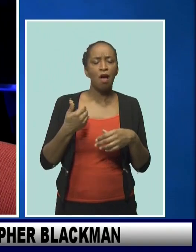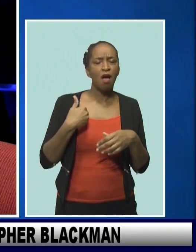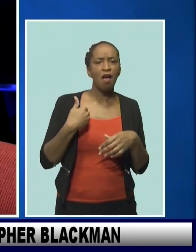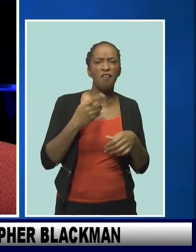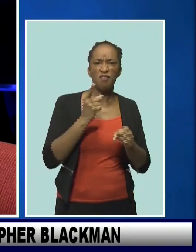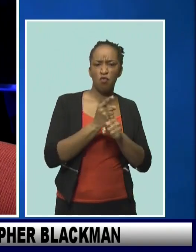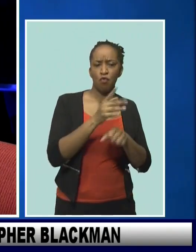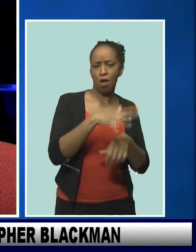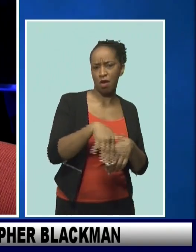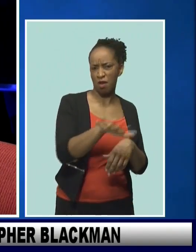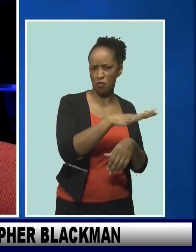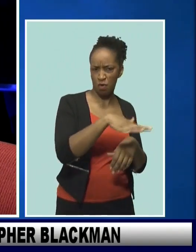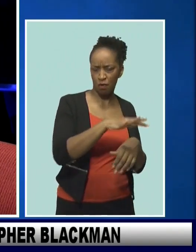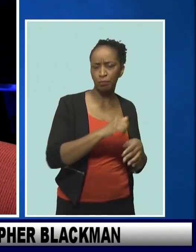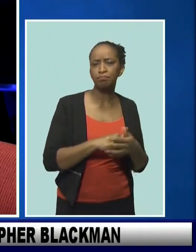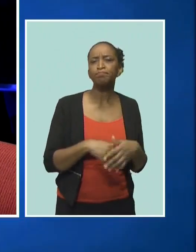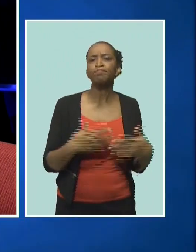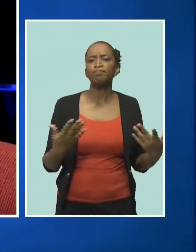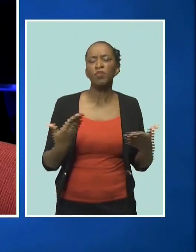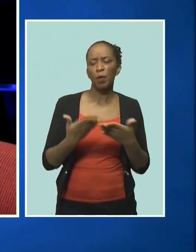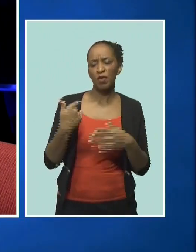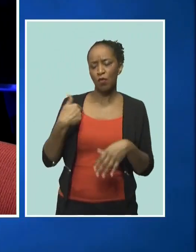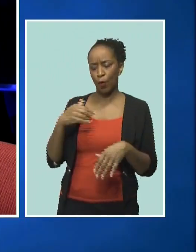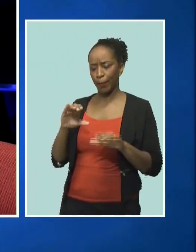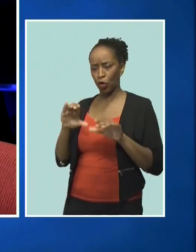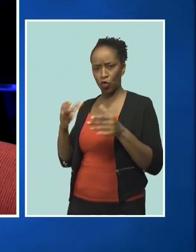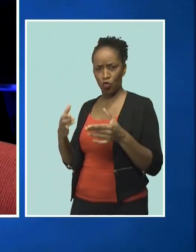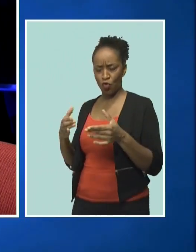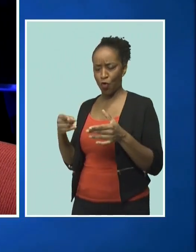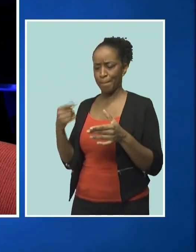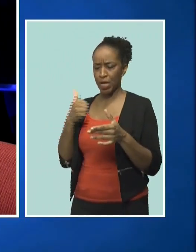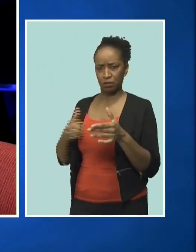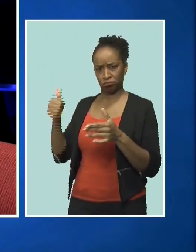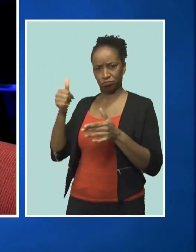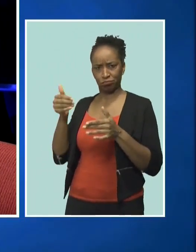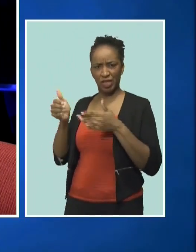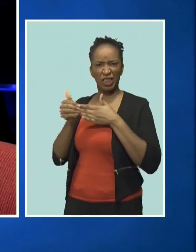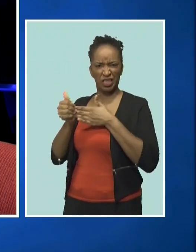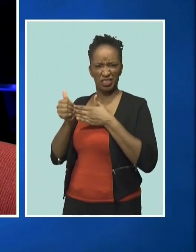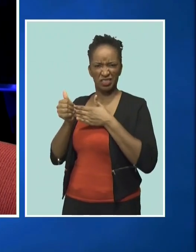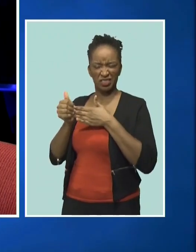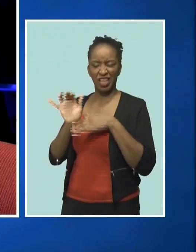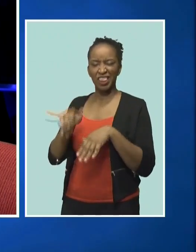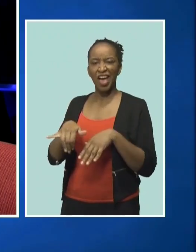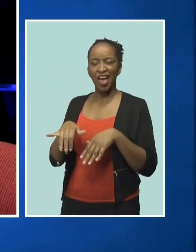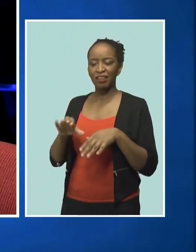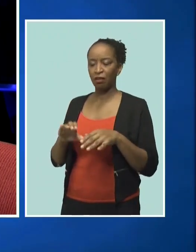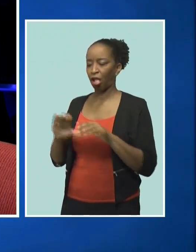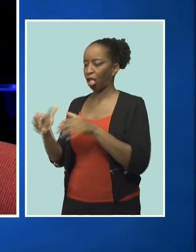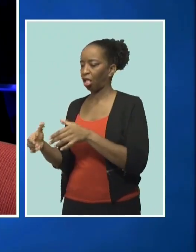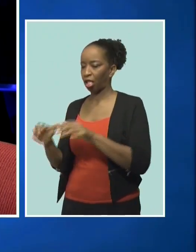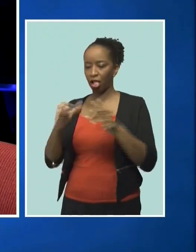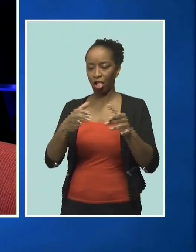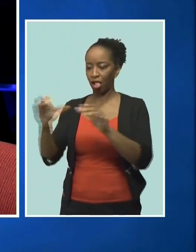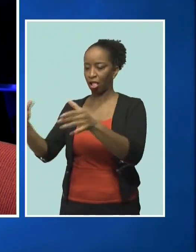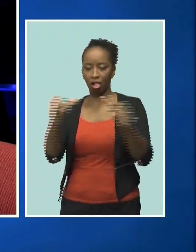I was a chairman of a body that was, to use a nice word, peripatetic.